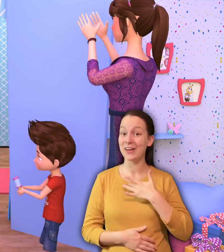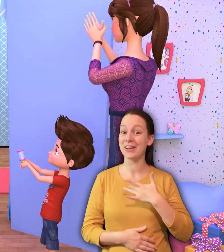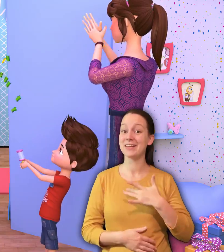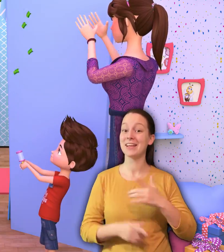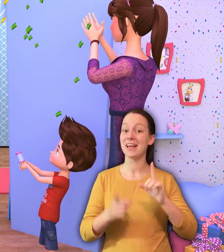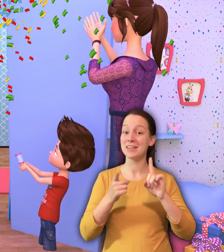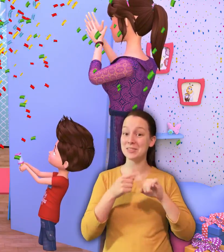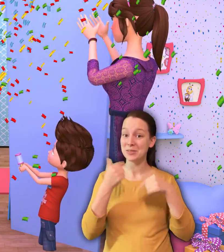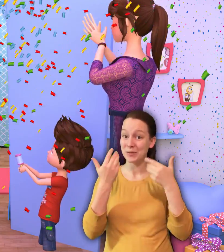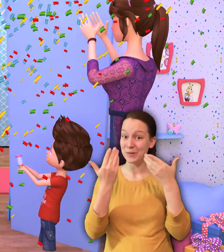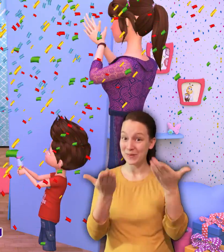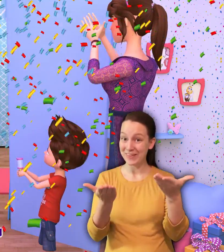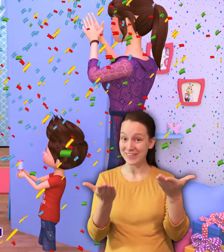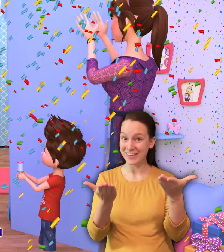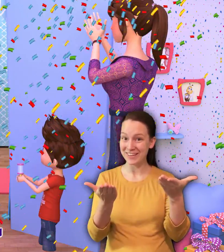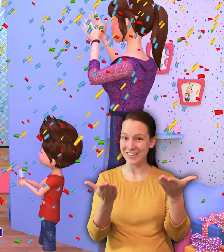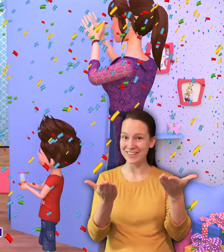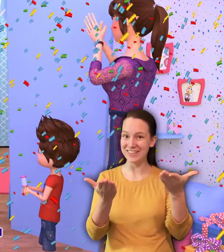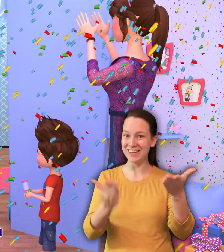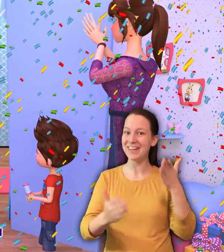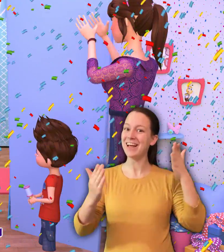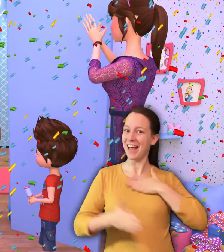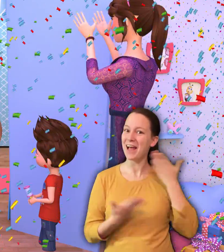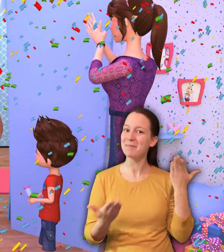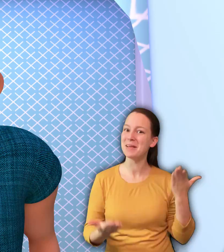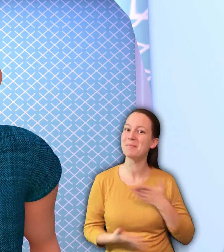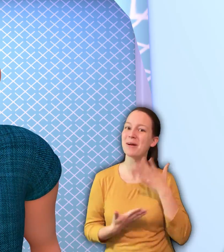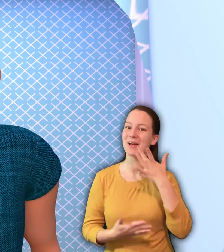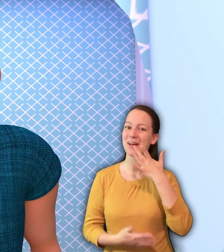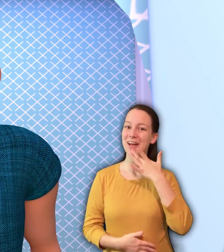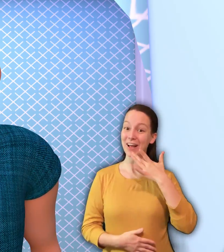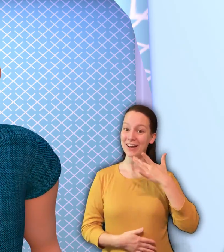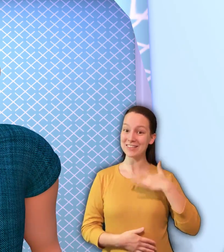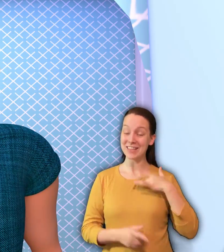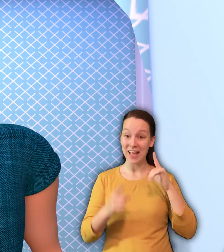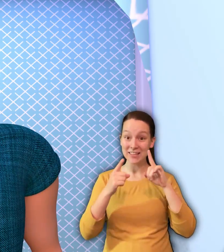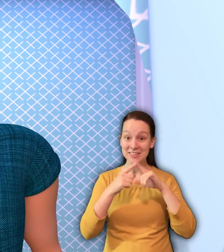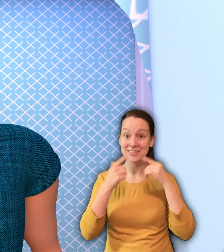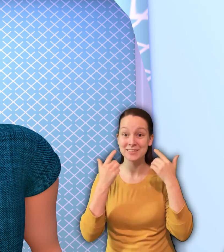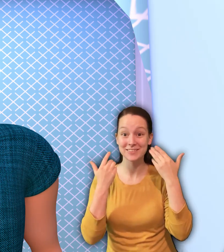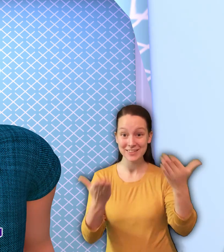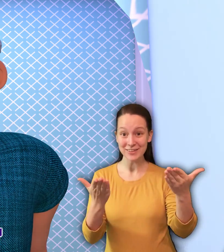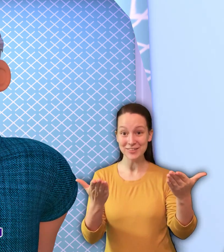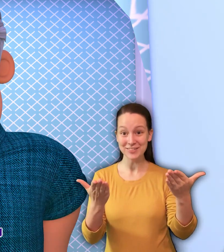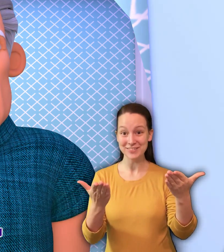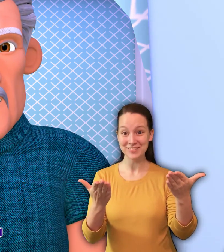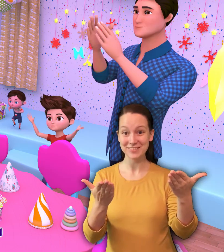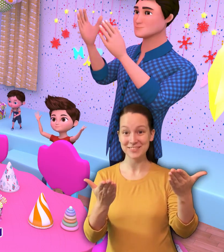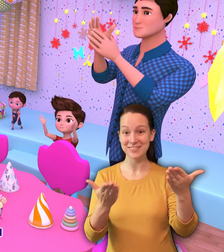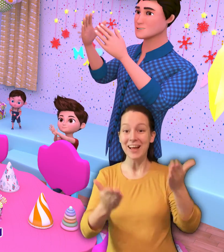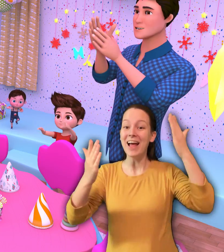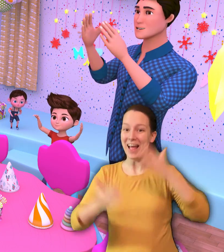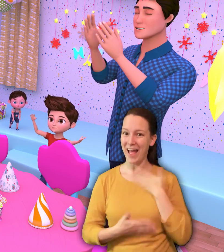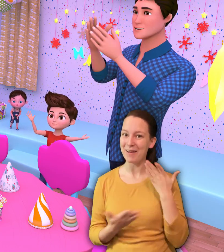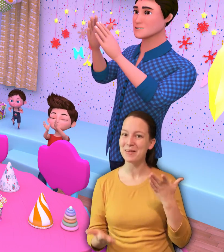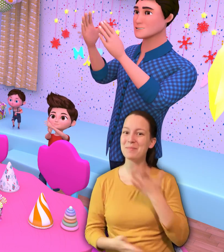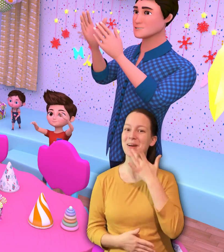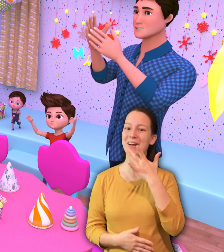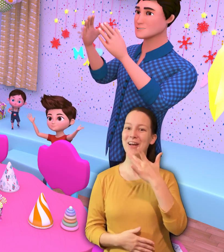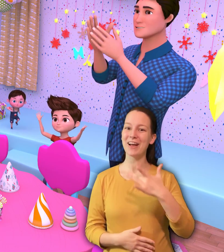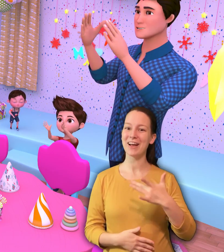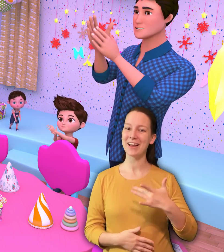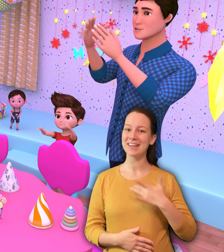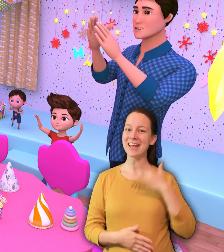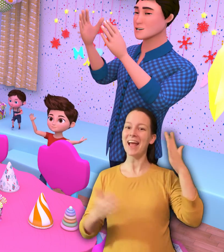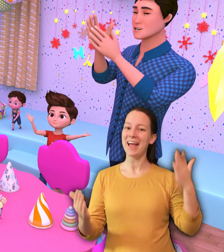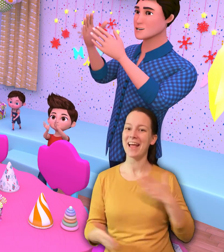happy birthday to you happy birthday to you